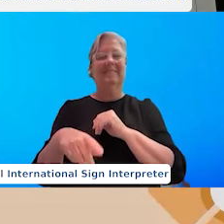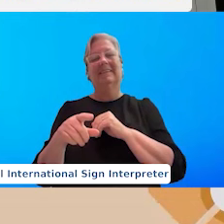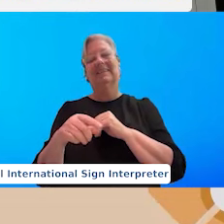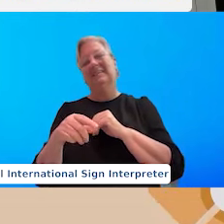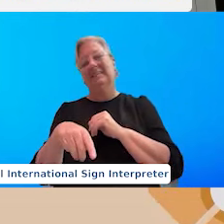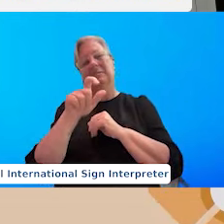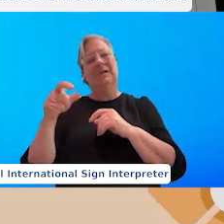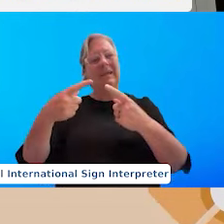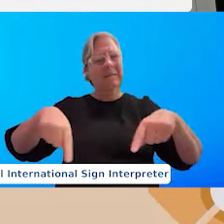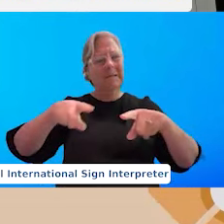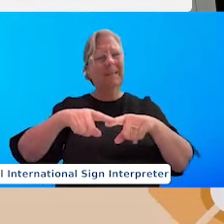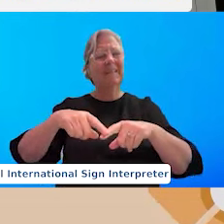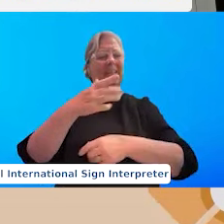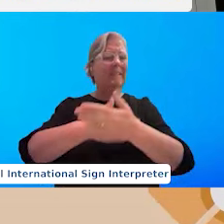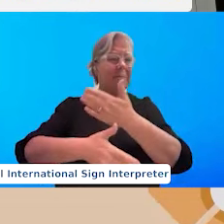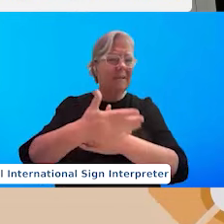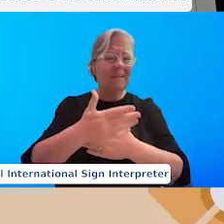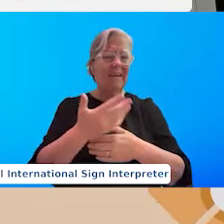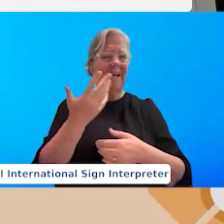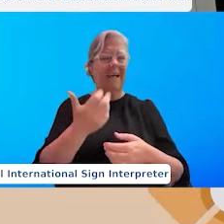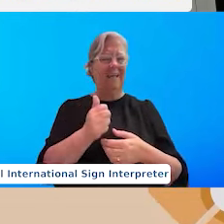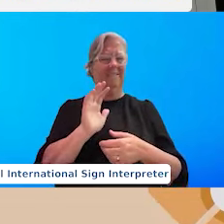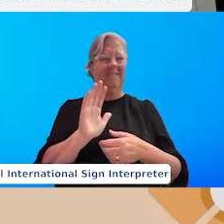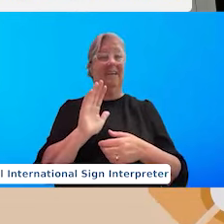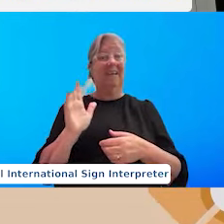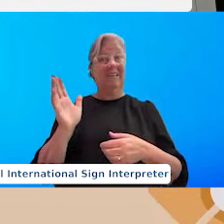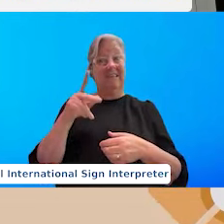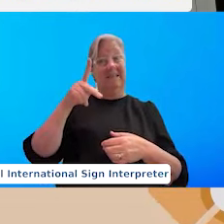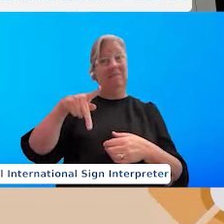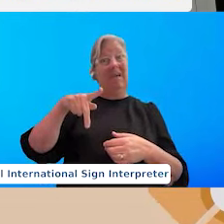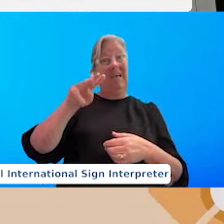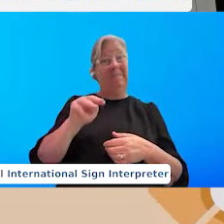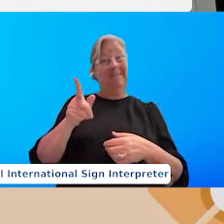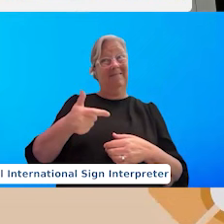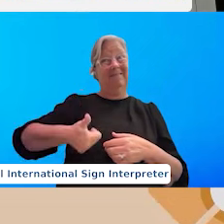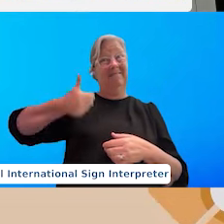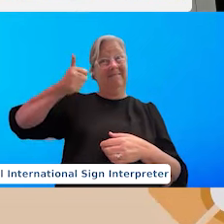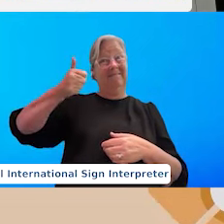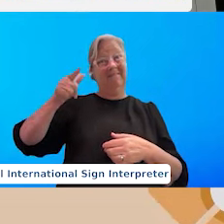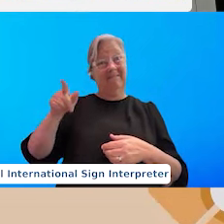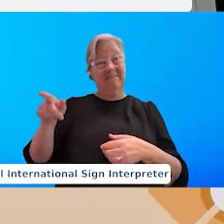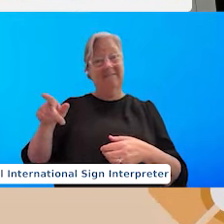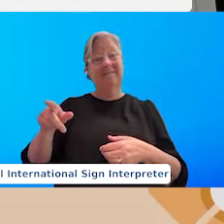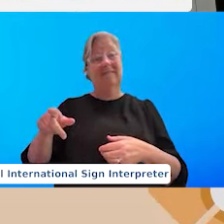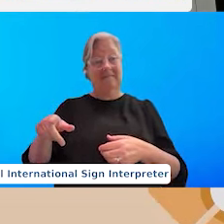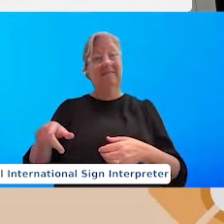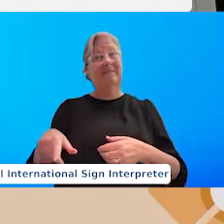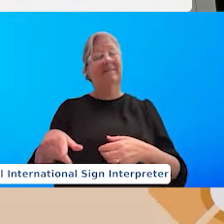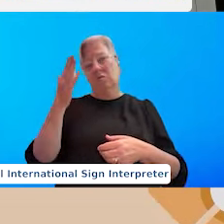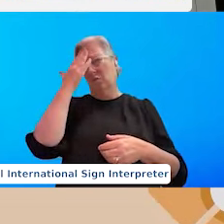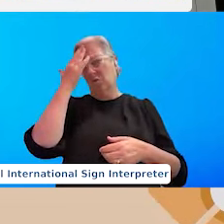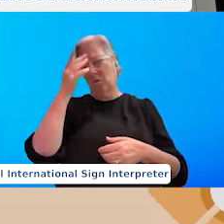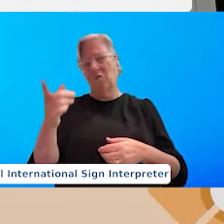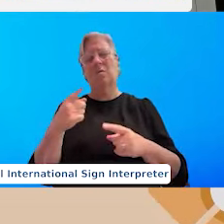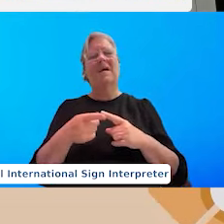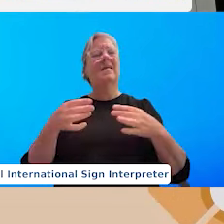that we can implement, right, from the policy translated to the real implementation. Of course, we have